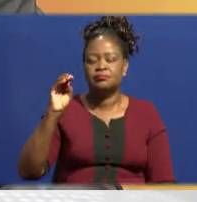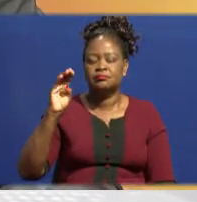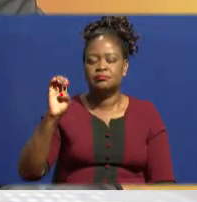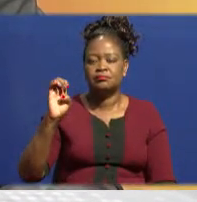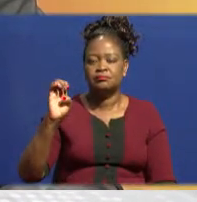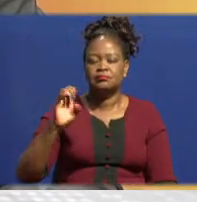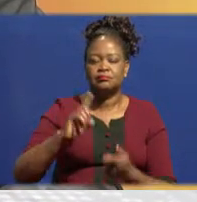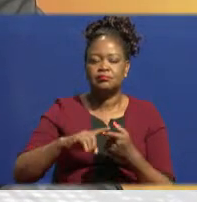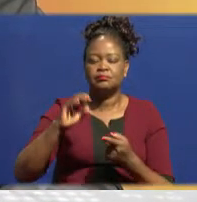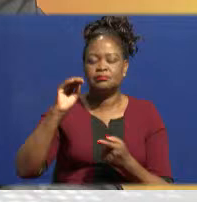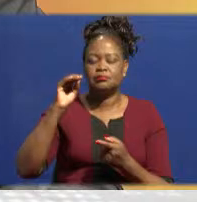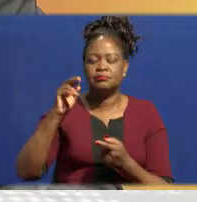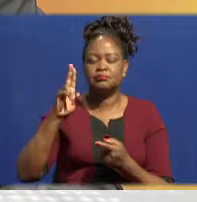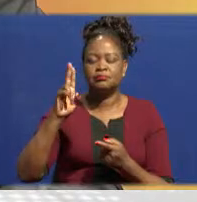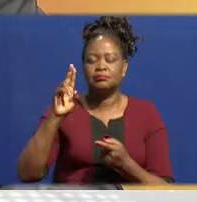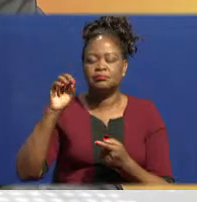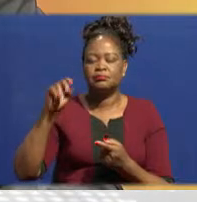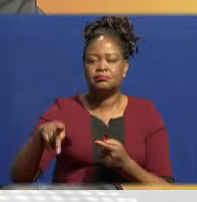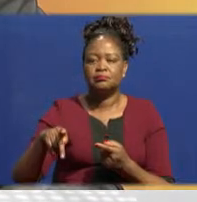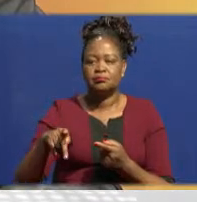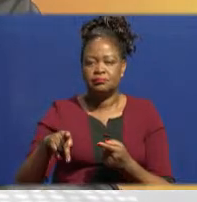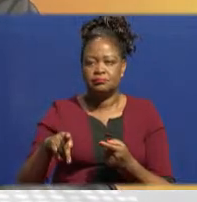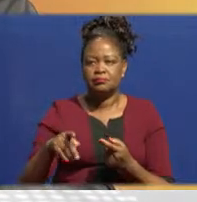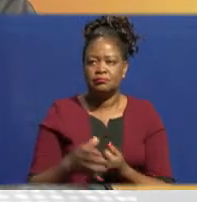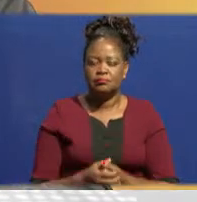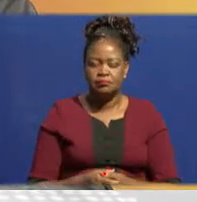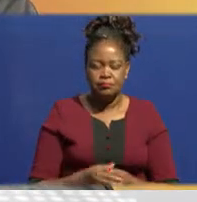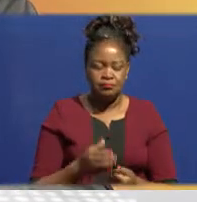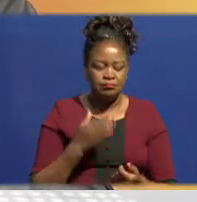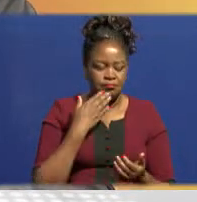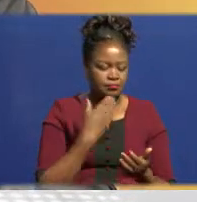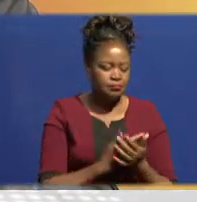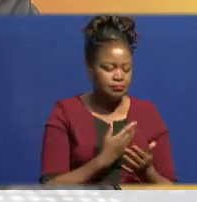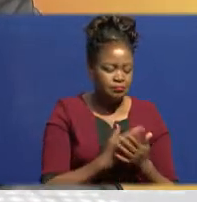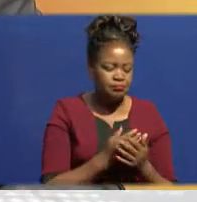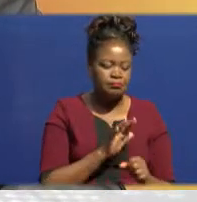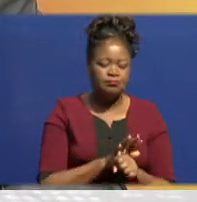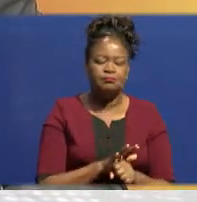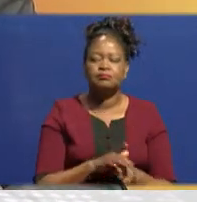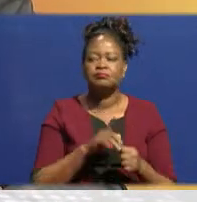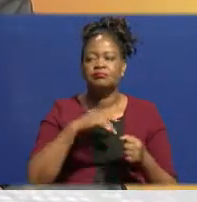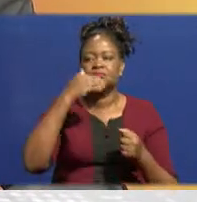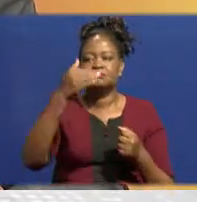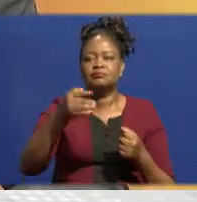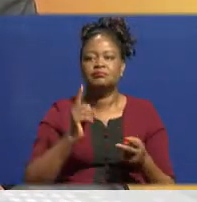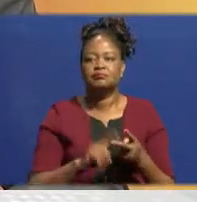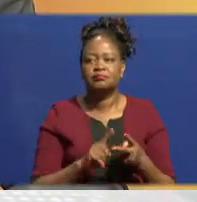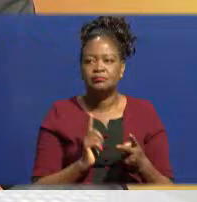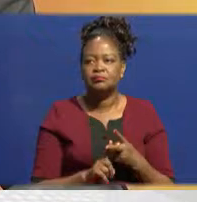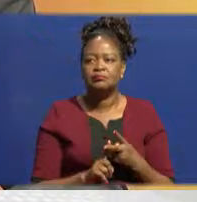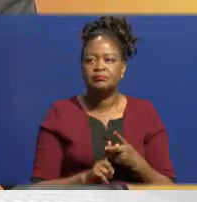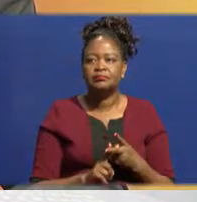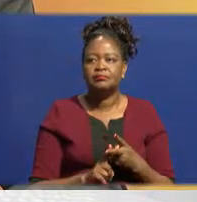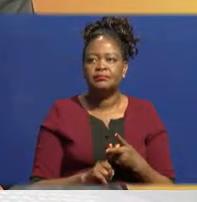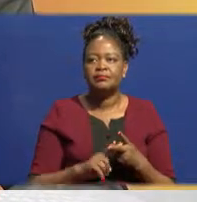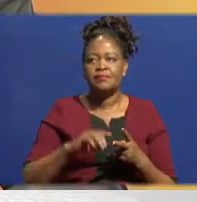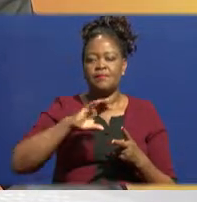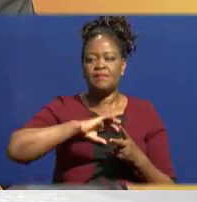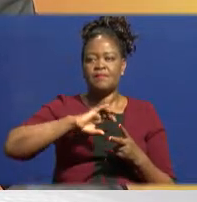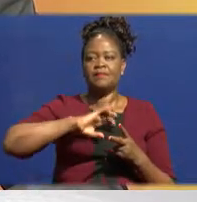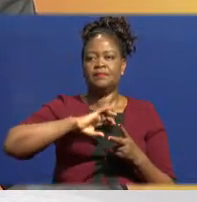MP, Honorable Barongo Obadia. Karibu sana Mheshimiwa. Thank you so much. Just next to him, we have our very own